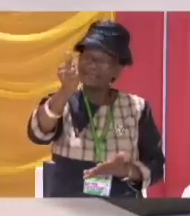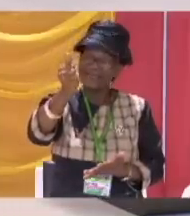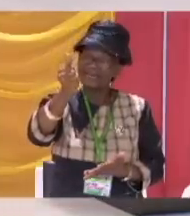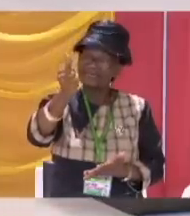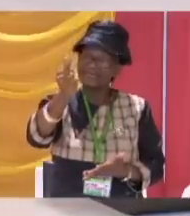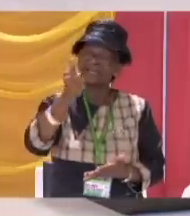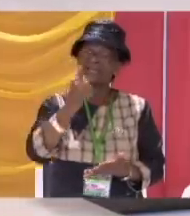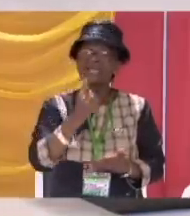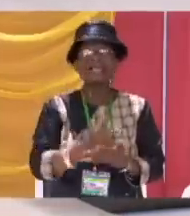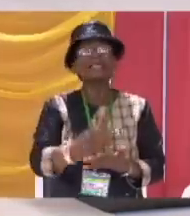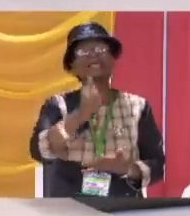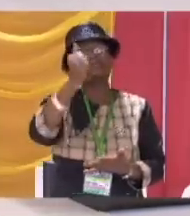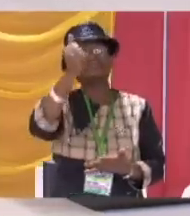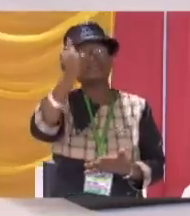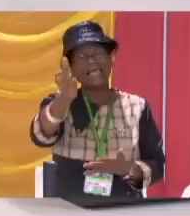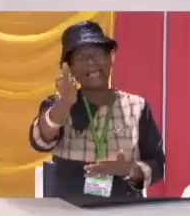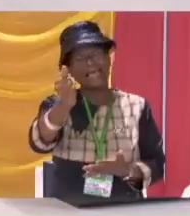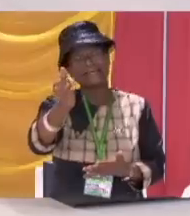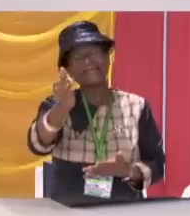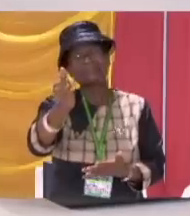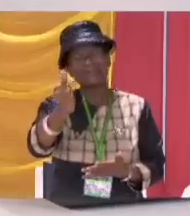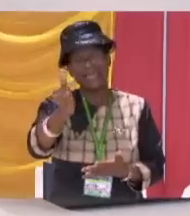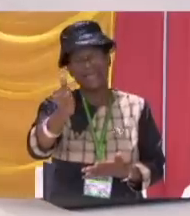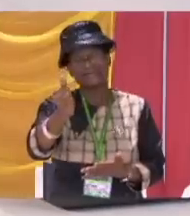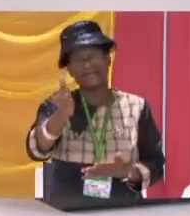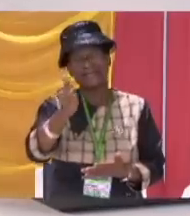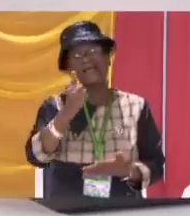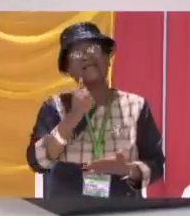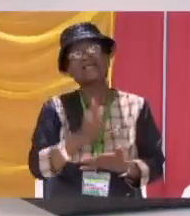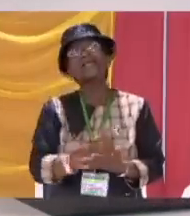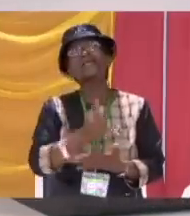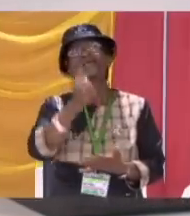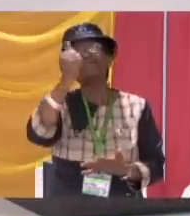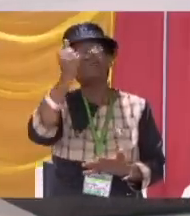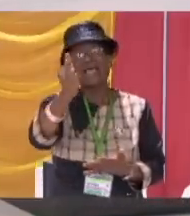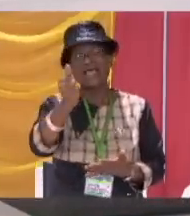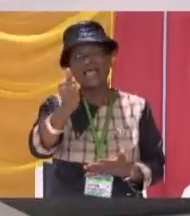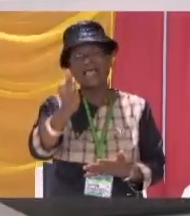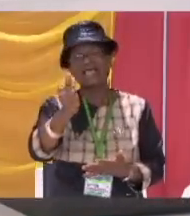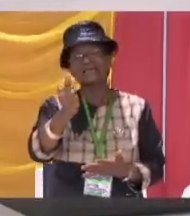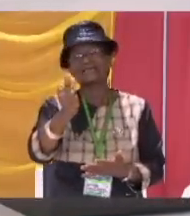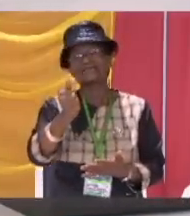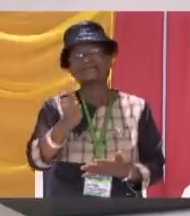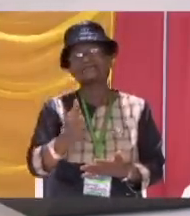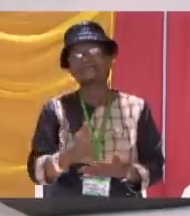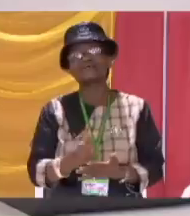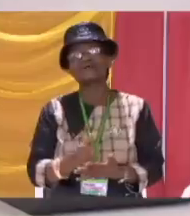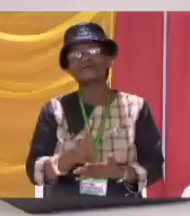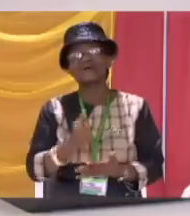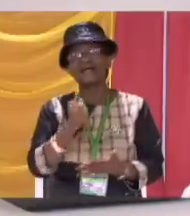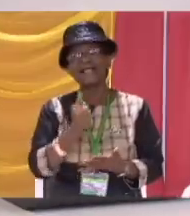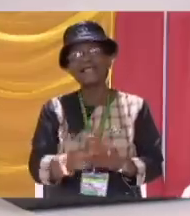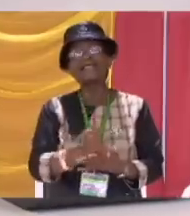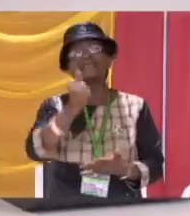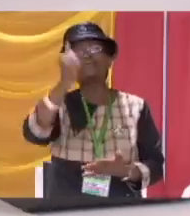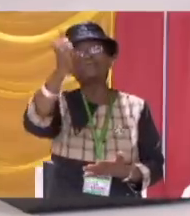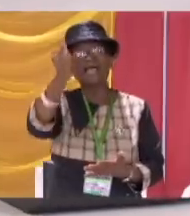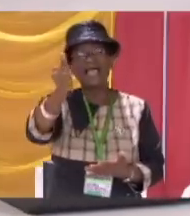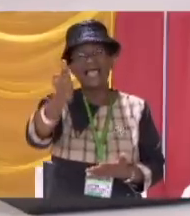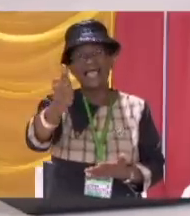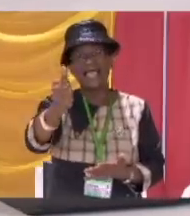E oni toro je. E ni taraka. E ni wakisa.